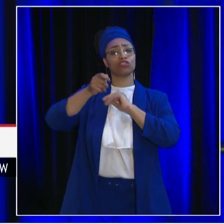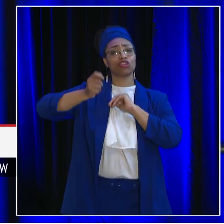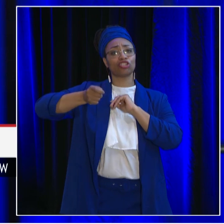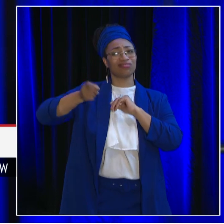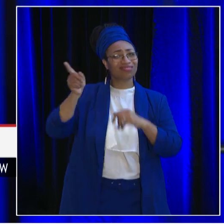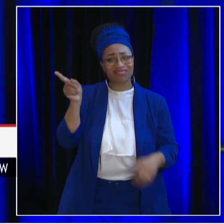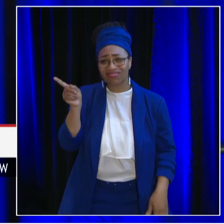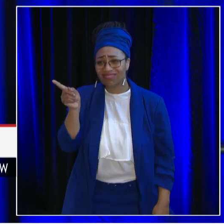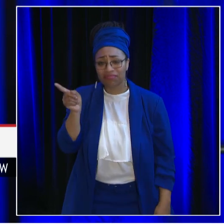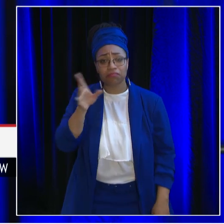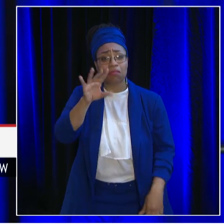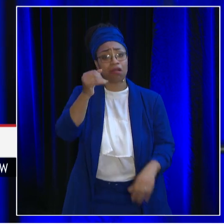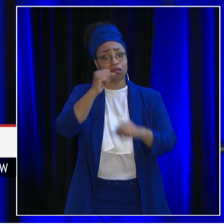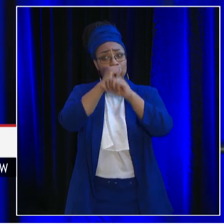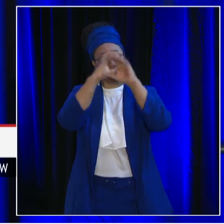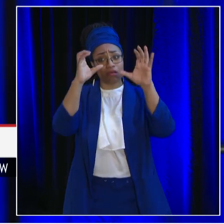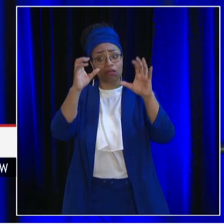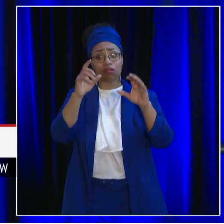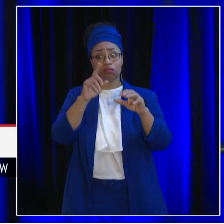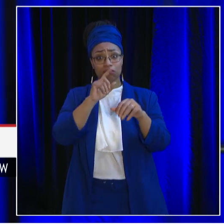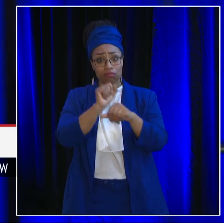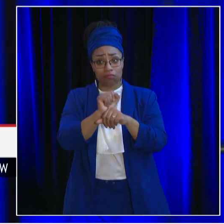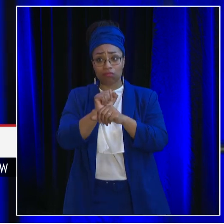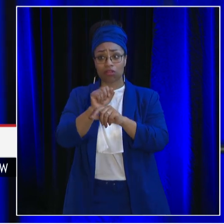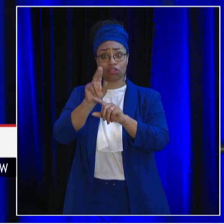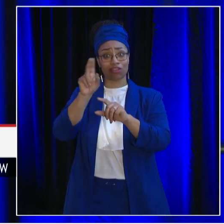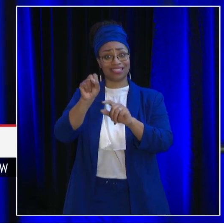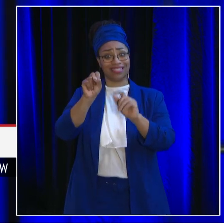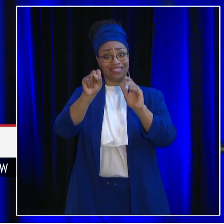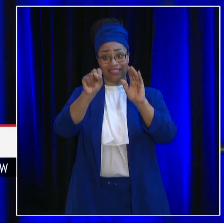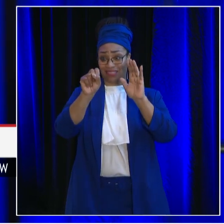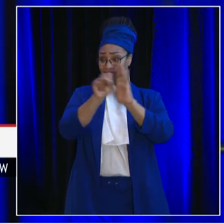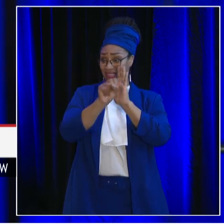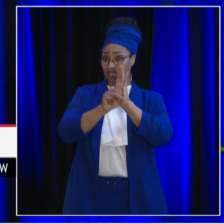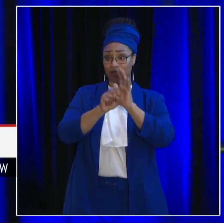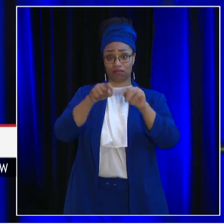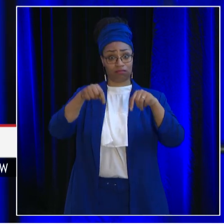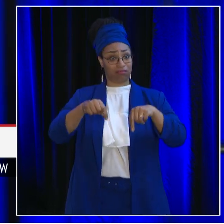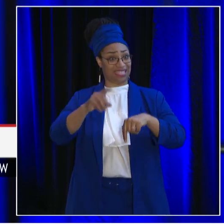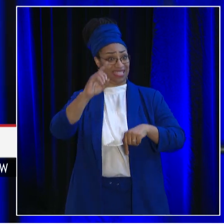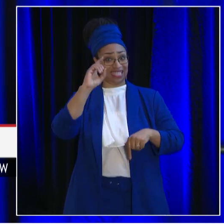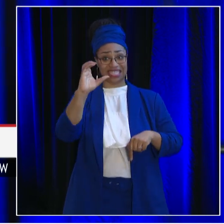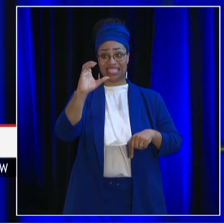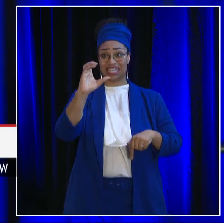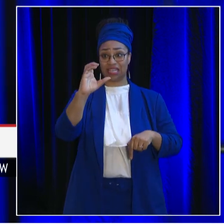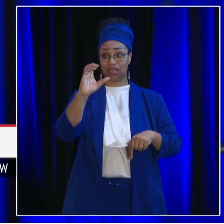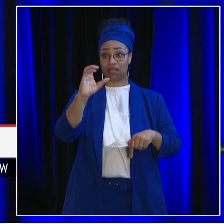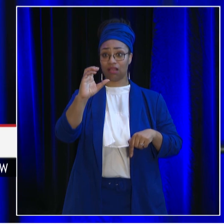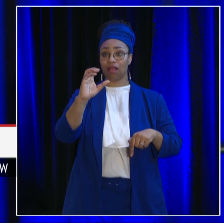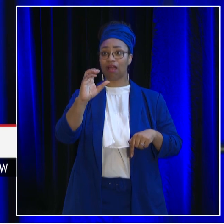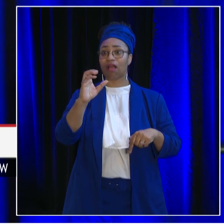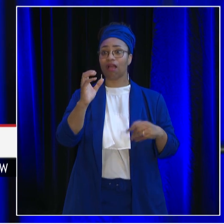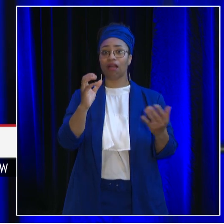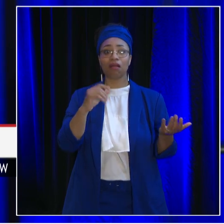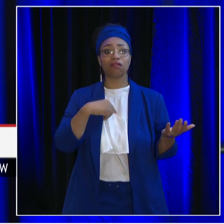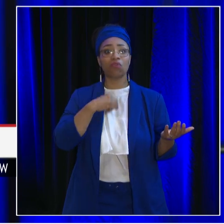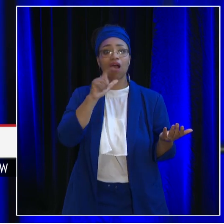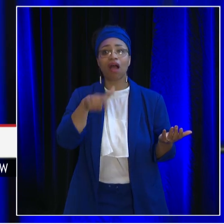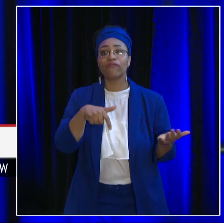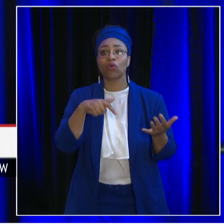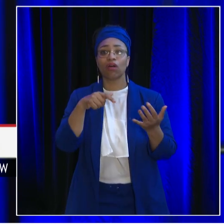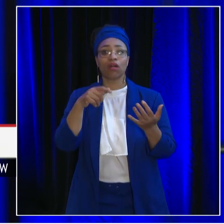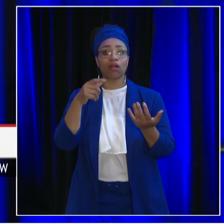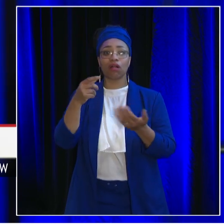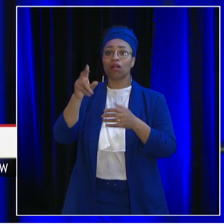to much more easily fend off. In fact, we wouldn't even have to worry about a lot of these efforts to intervene with how we govern our